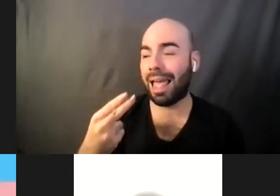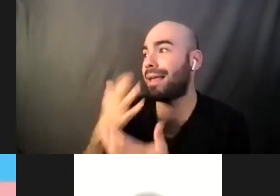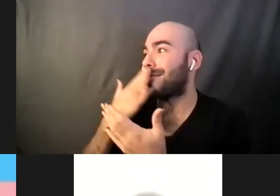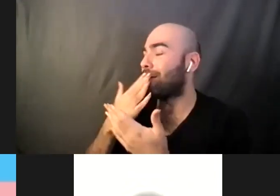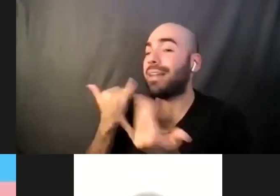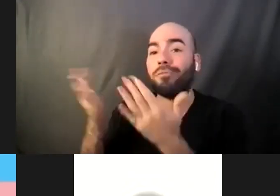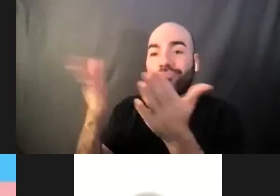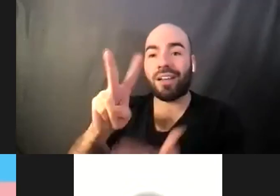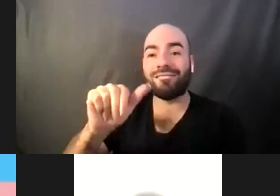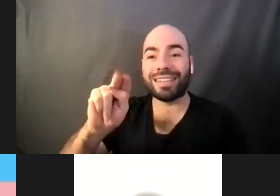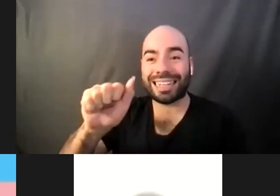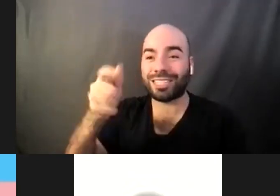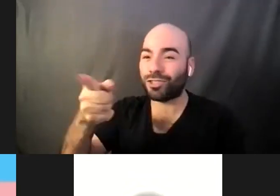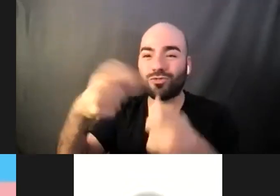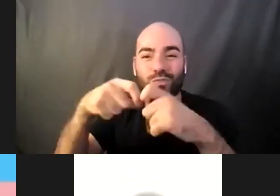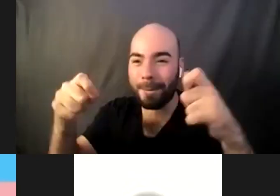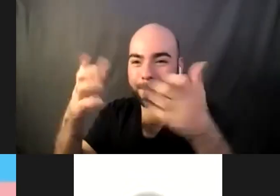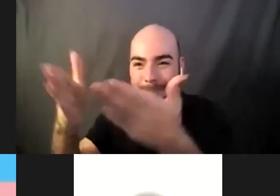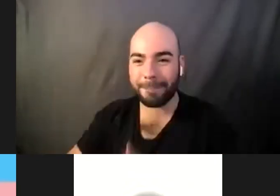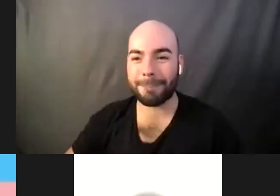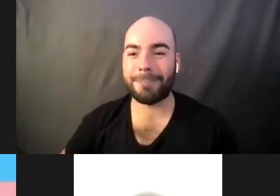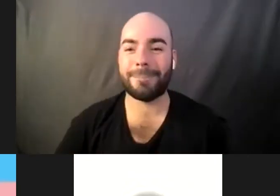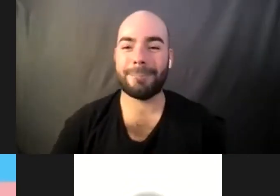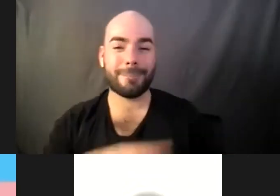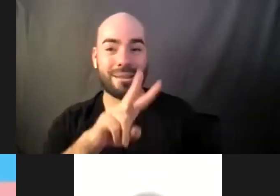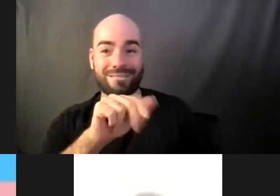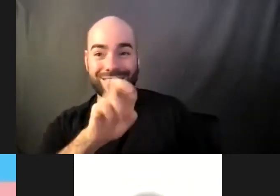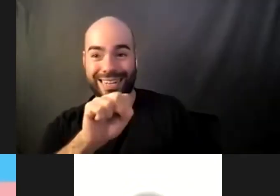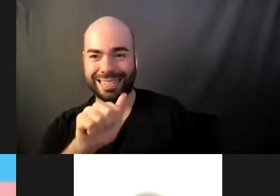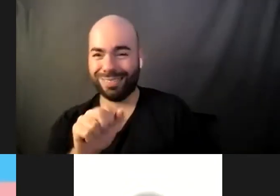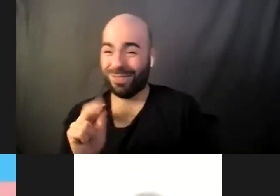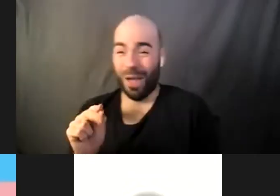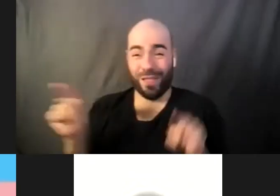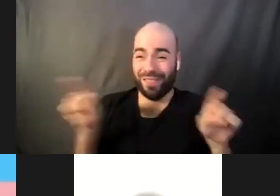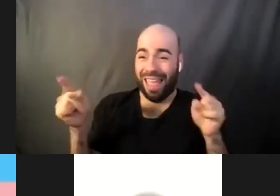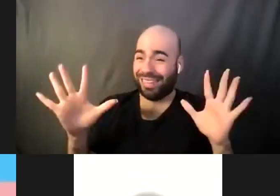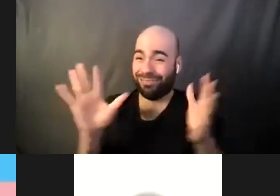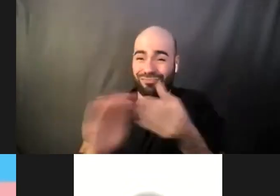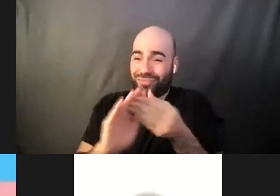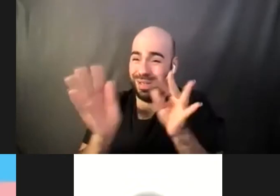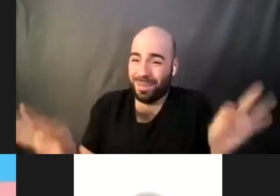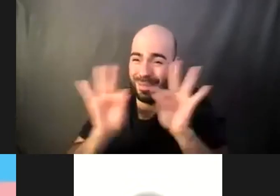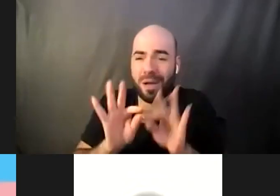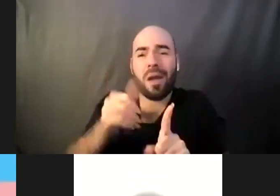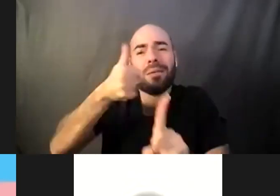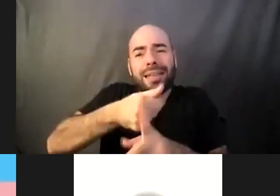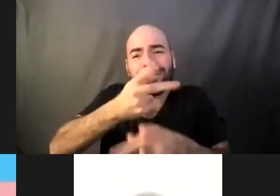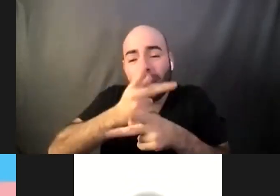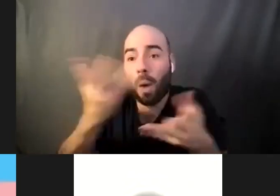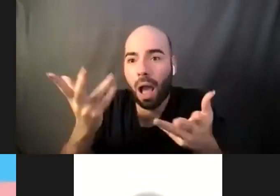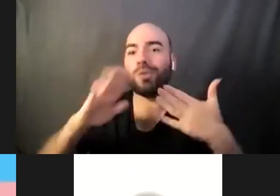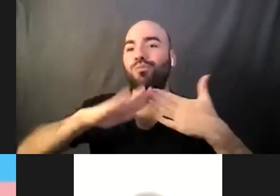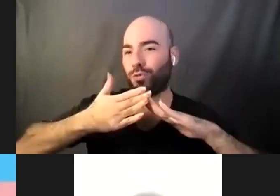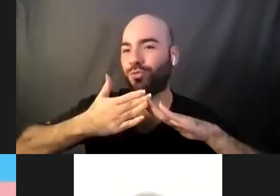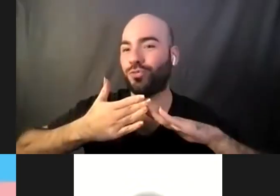home. Sure. Well, they pretty much wrapped it up perfectly, but I think self-care is a lot of community and a lot of